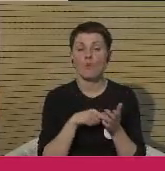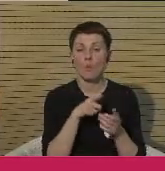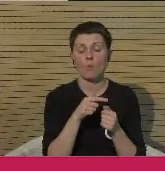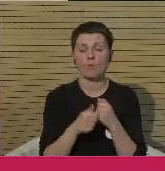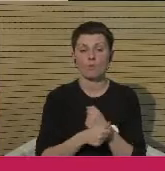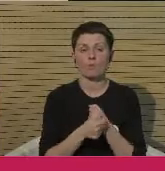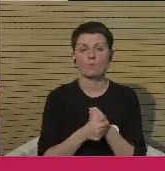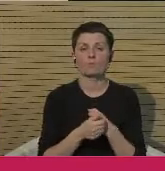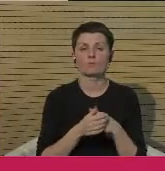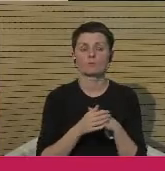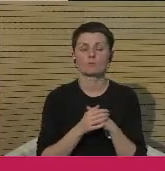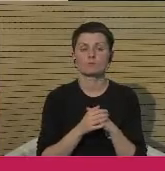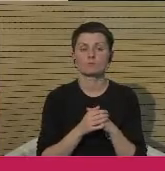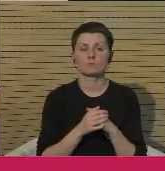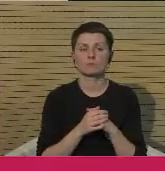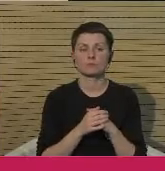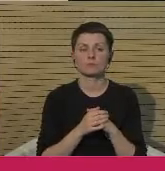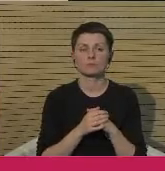Lukashenko